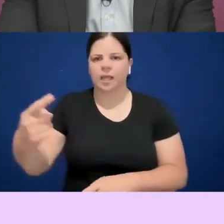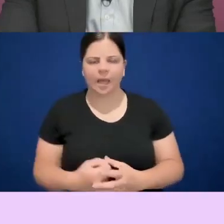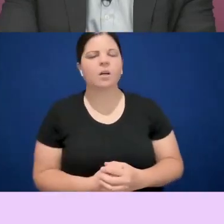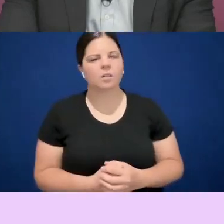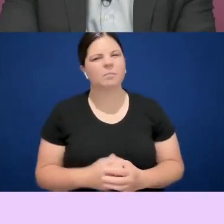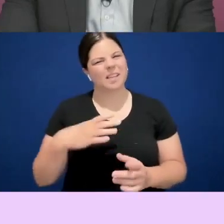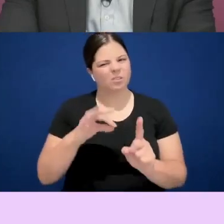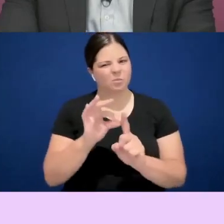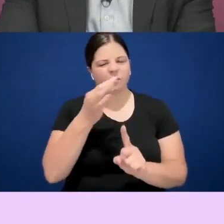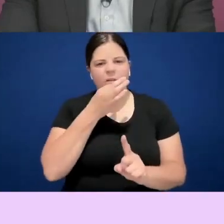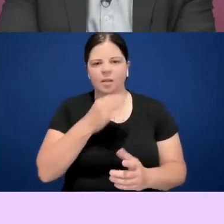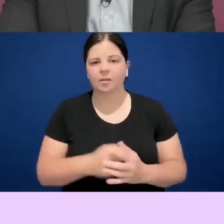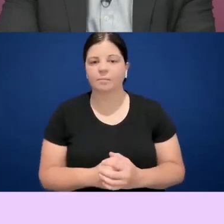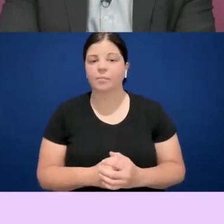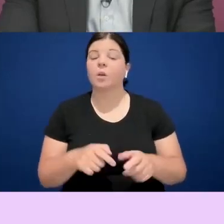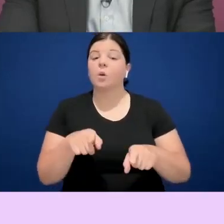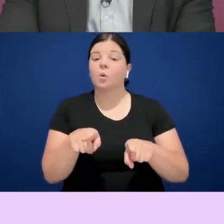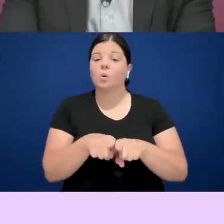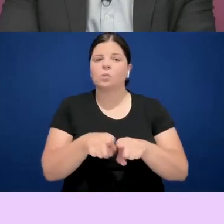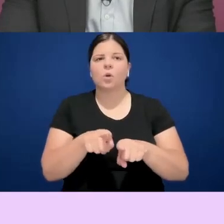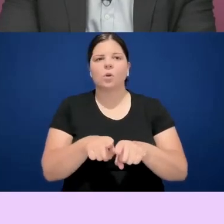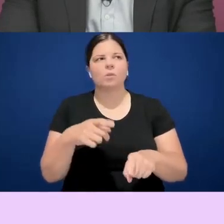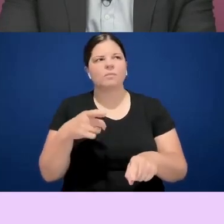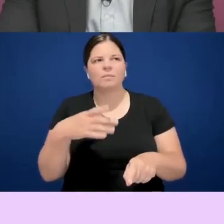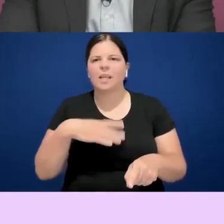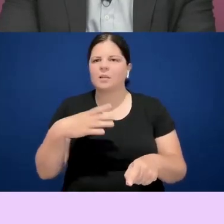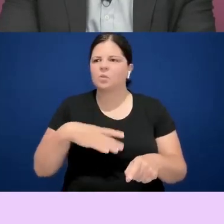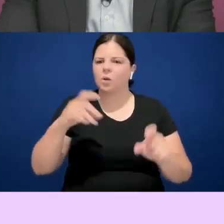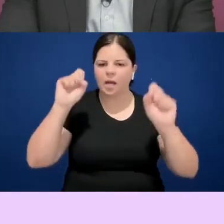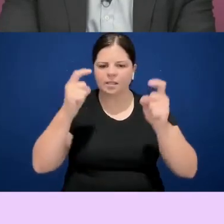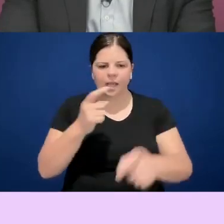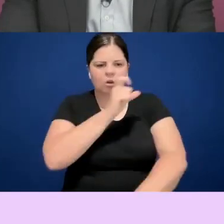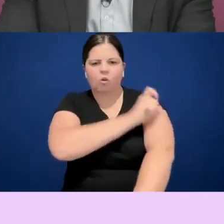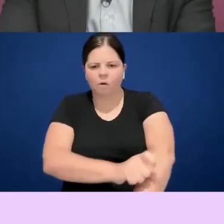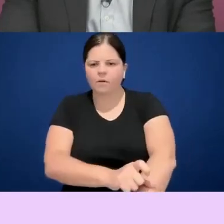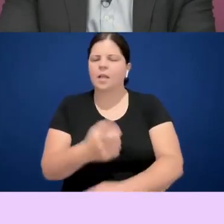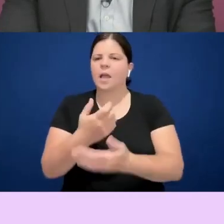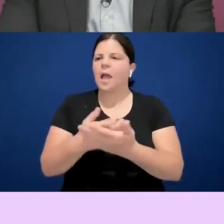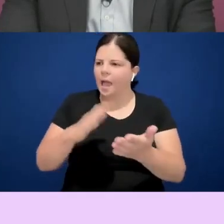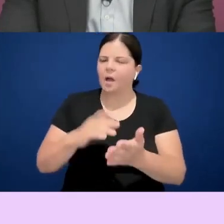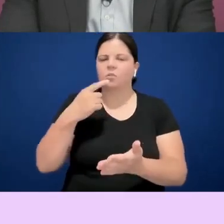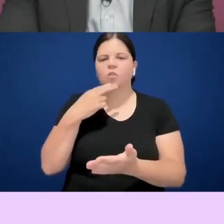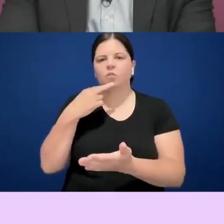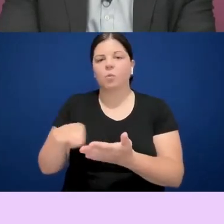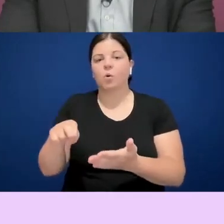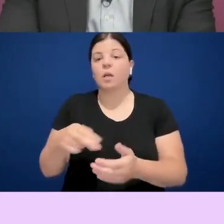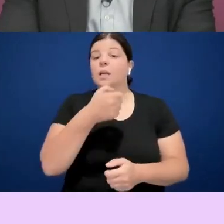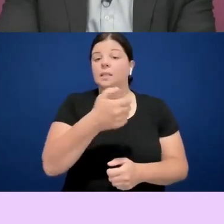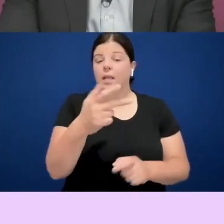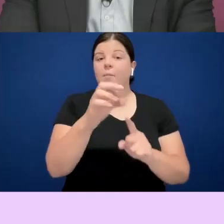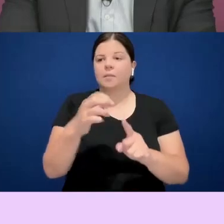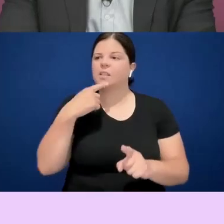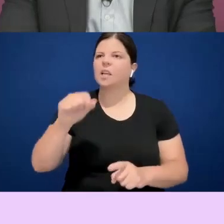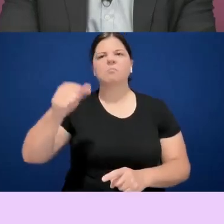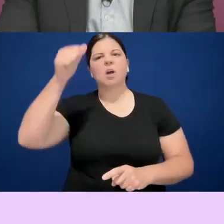the understanding and confidence in how to make a report, with the survey telling us that 68% of respondents who know how to make a